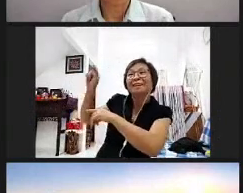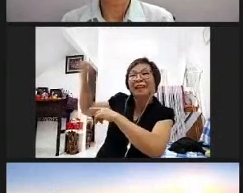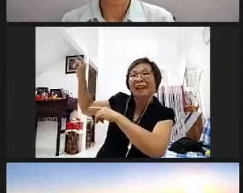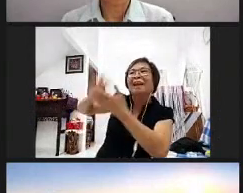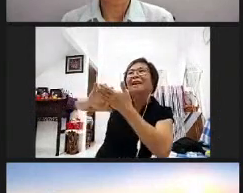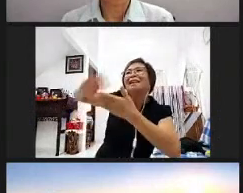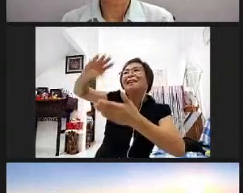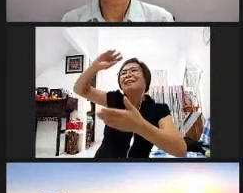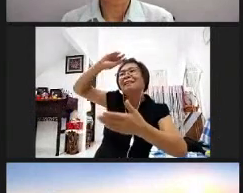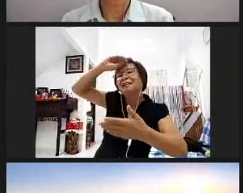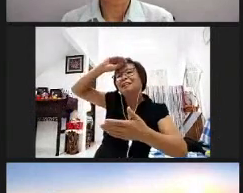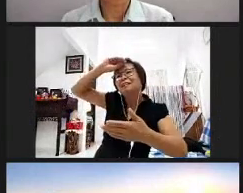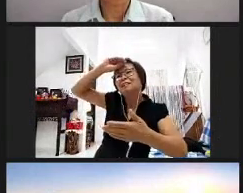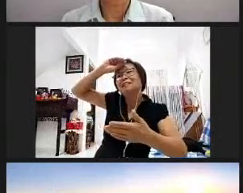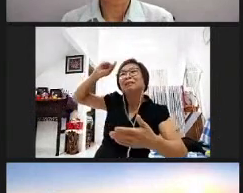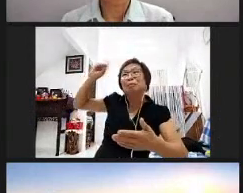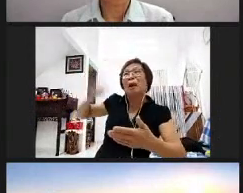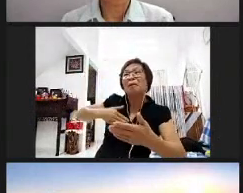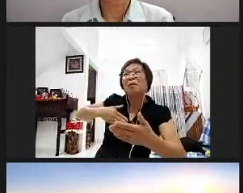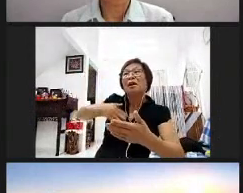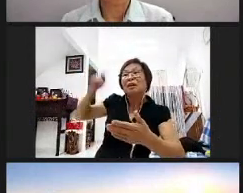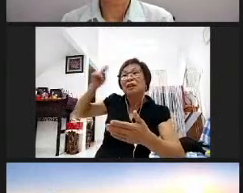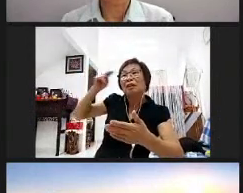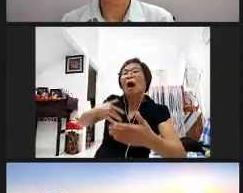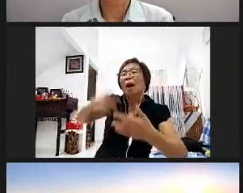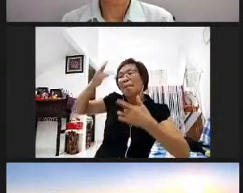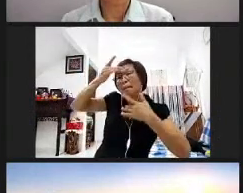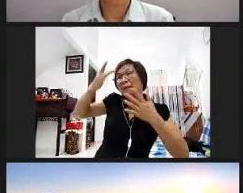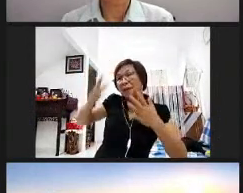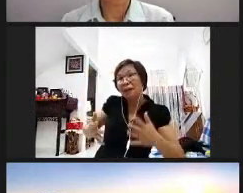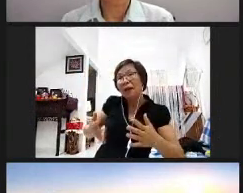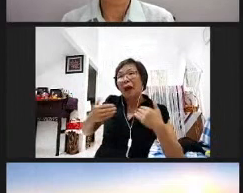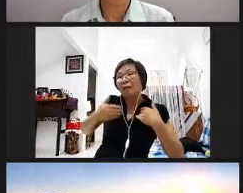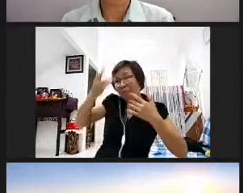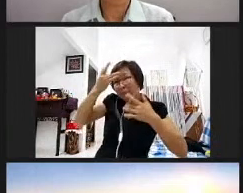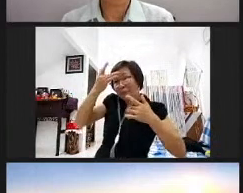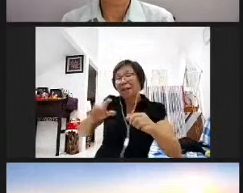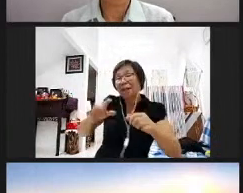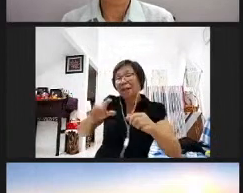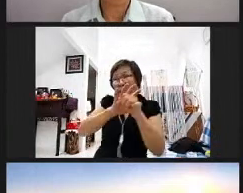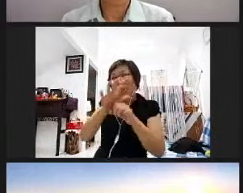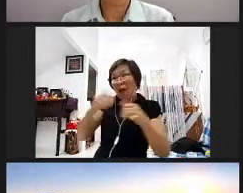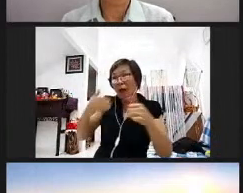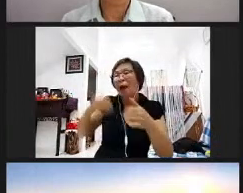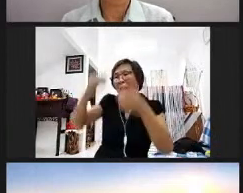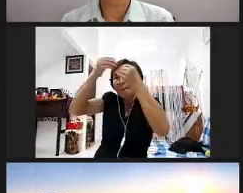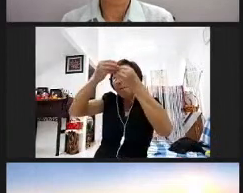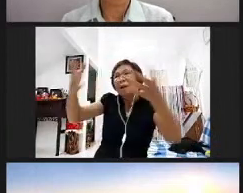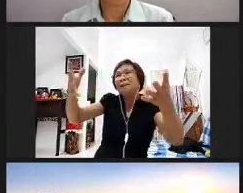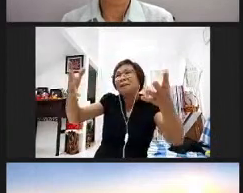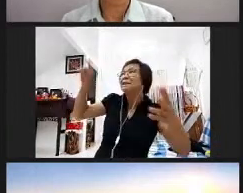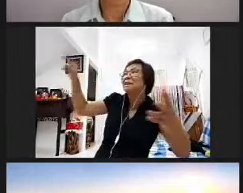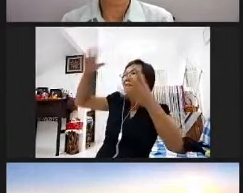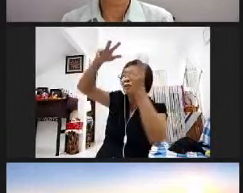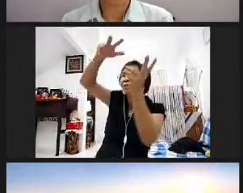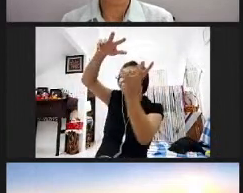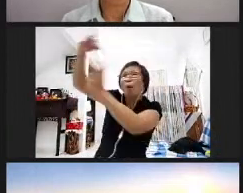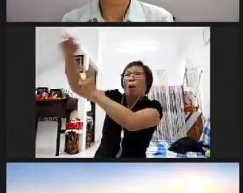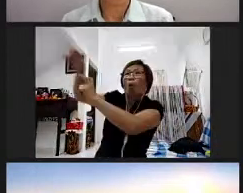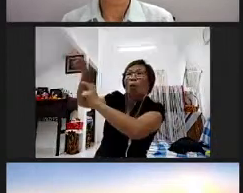learned that I have a patient with COVID-19. And the message he got seems to